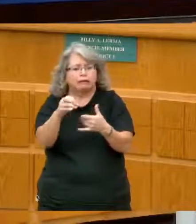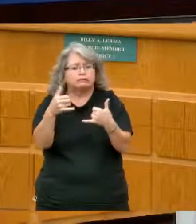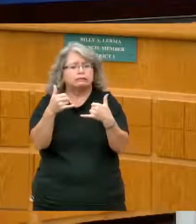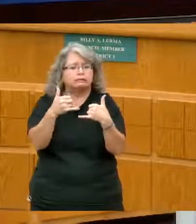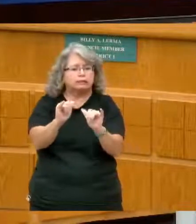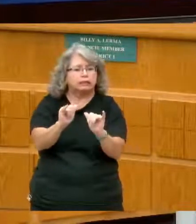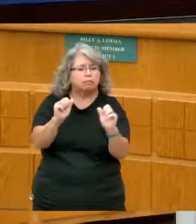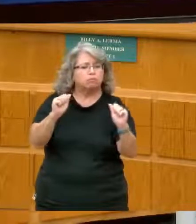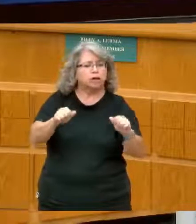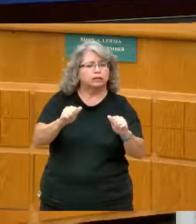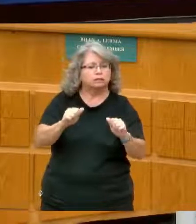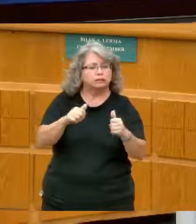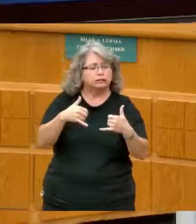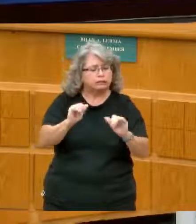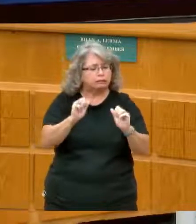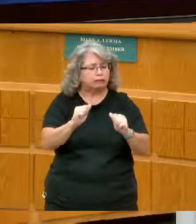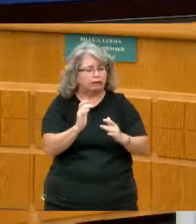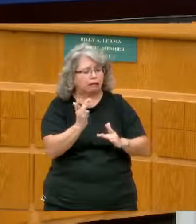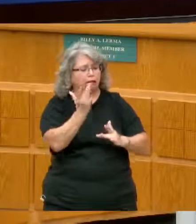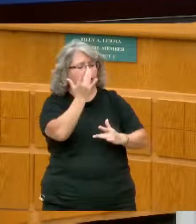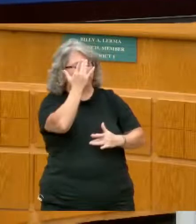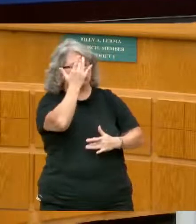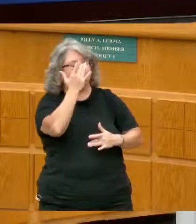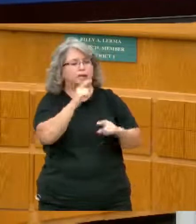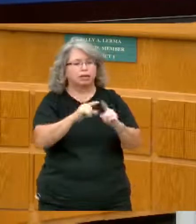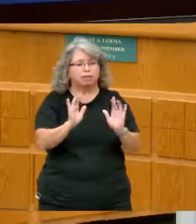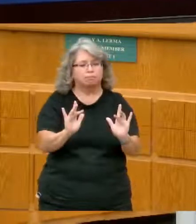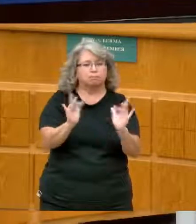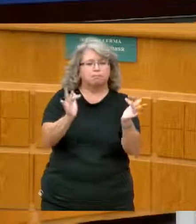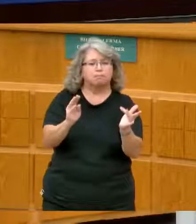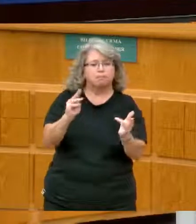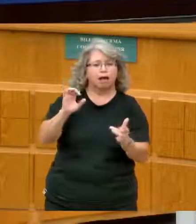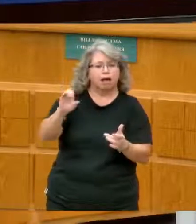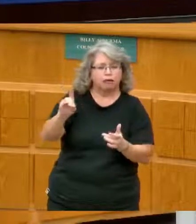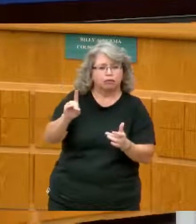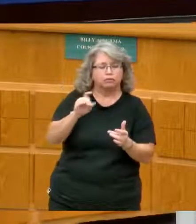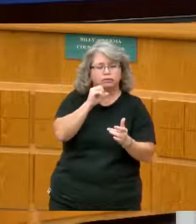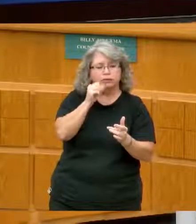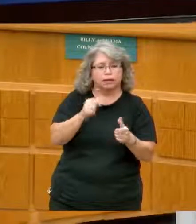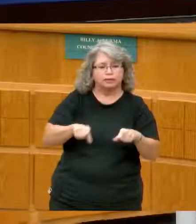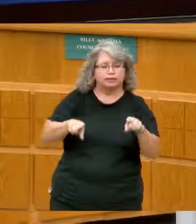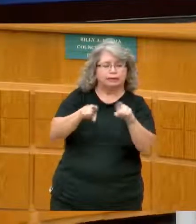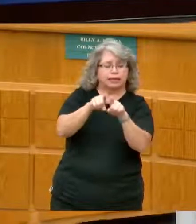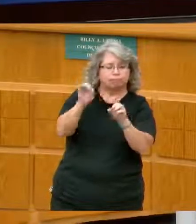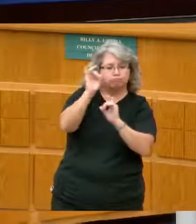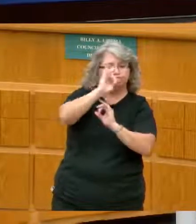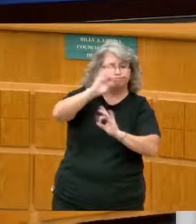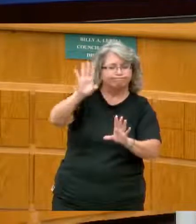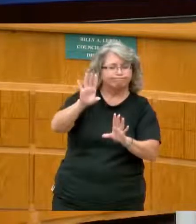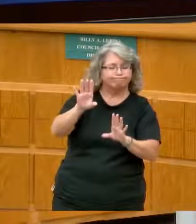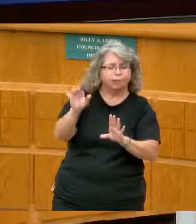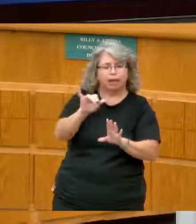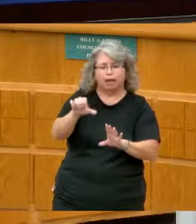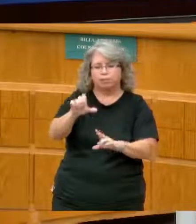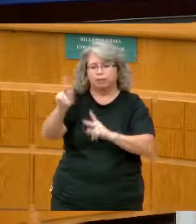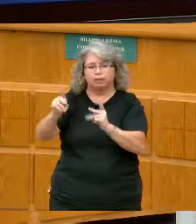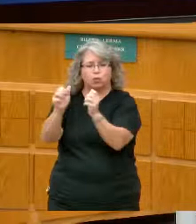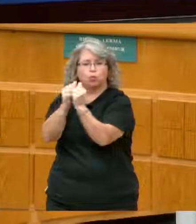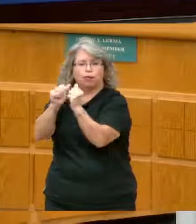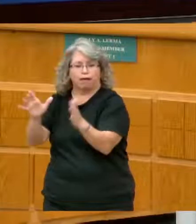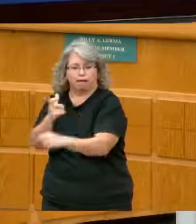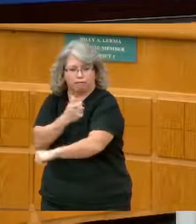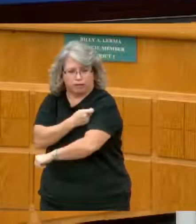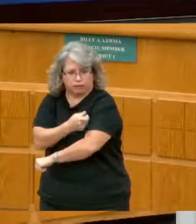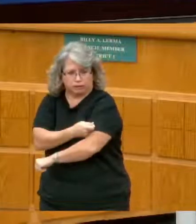been milder and hospitalizations less frequent to those not vaccinated. It typically takes 2